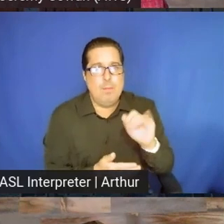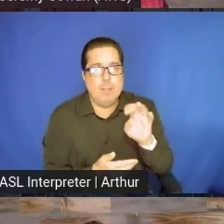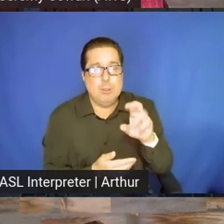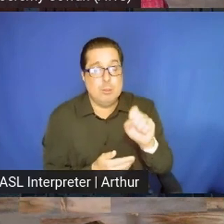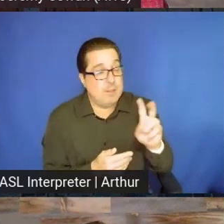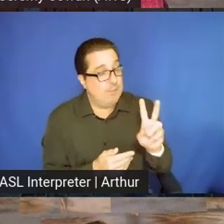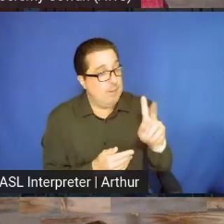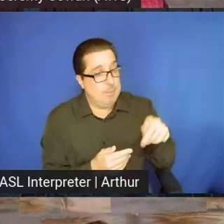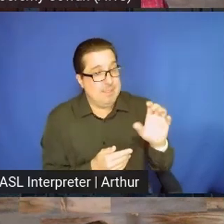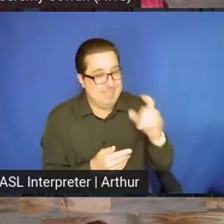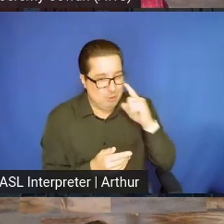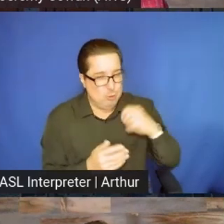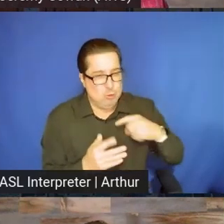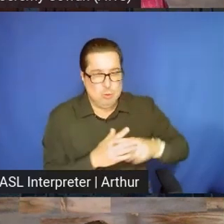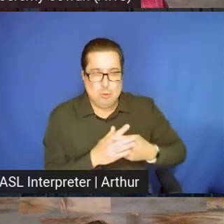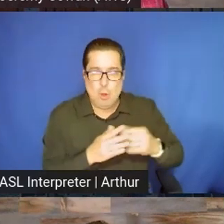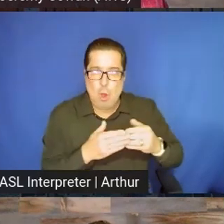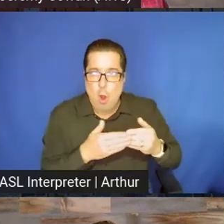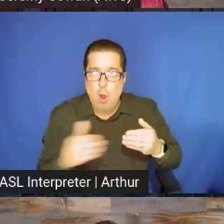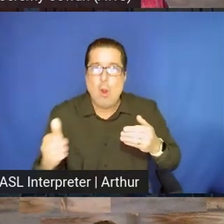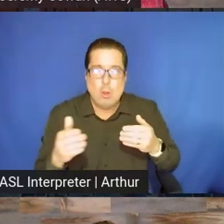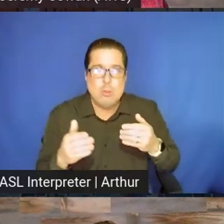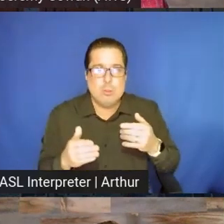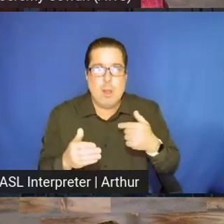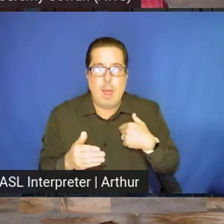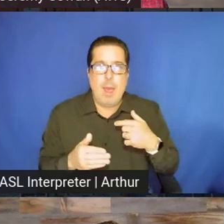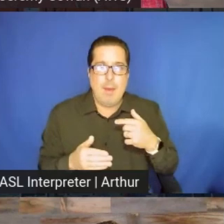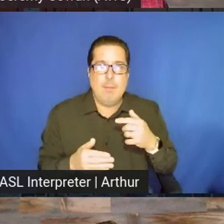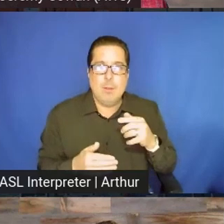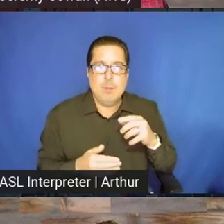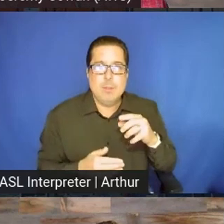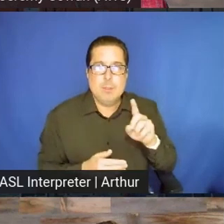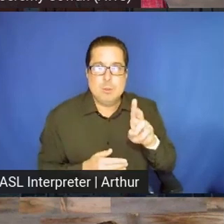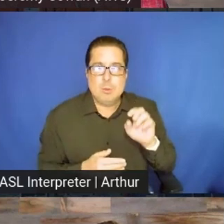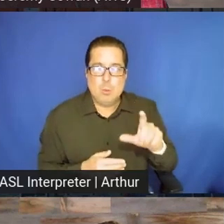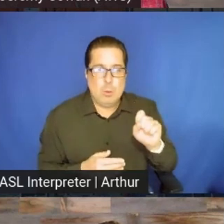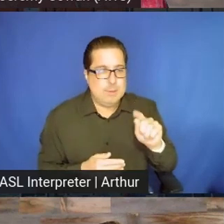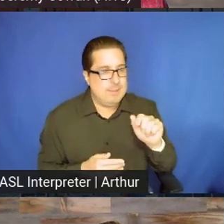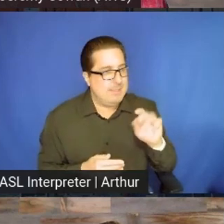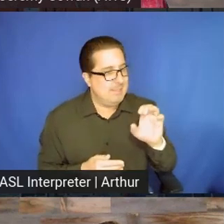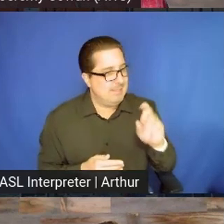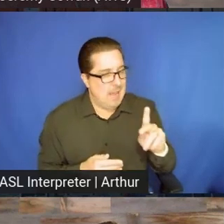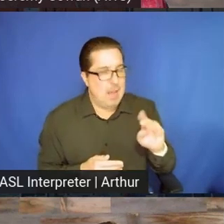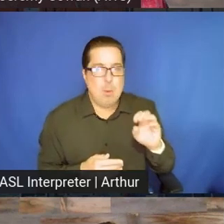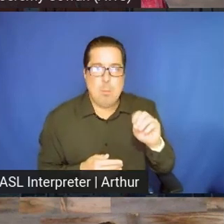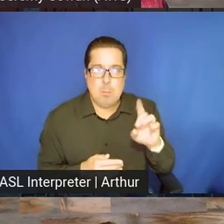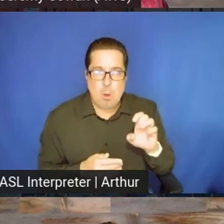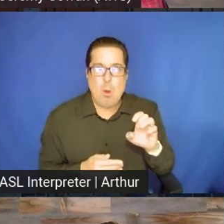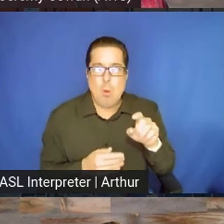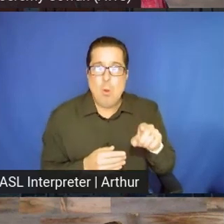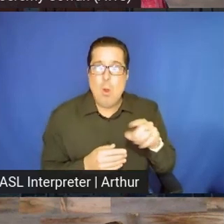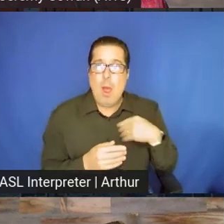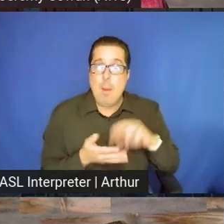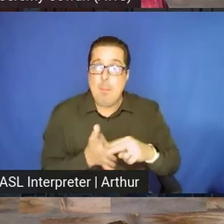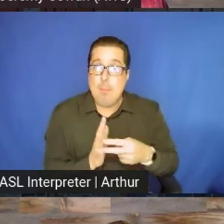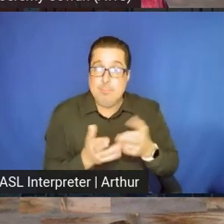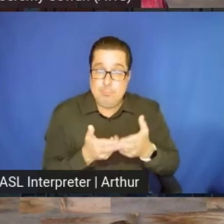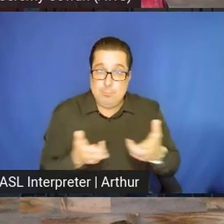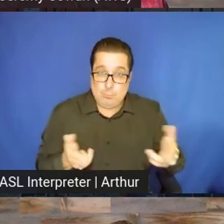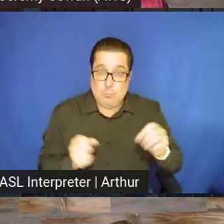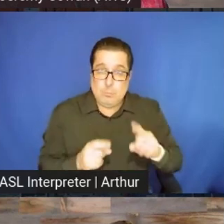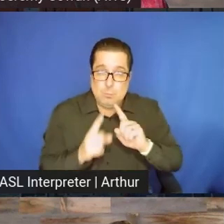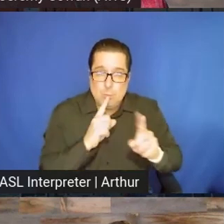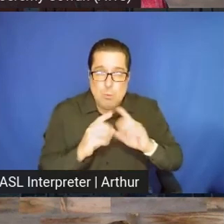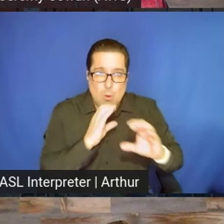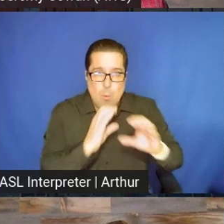launched actually a dual stack mode. VPC can operate in a dual stack mode, which means resources can communicate over IPv4